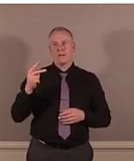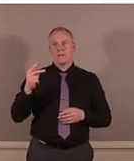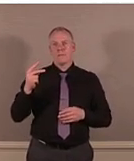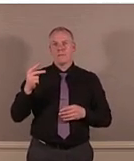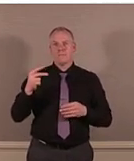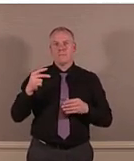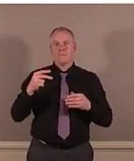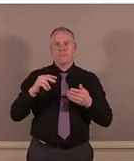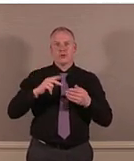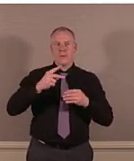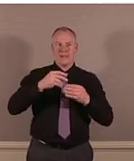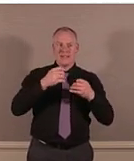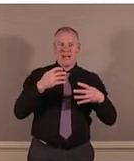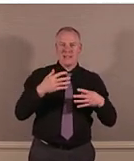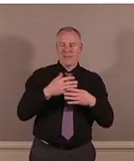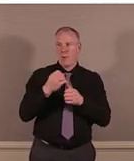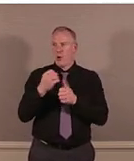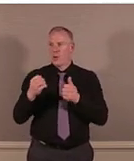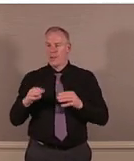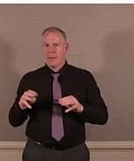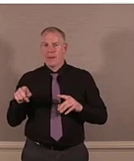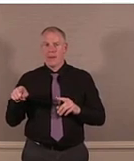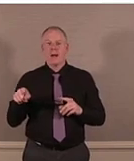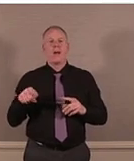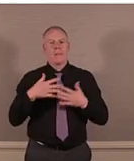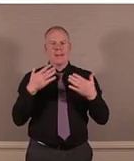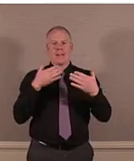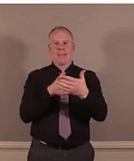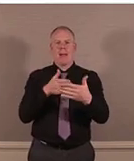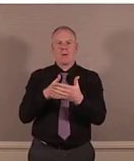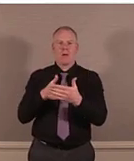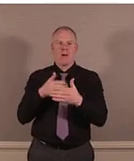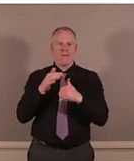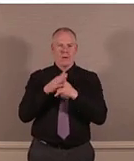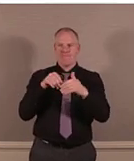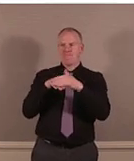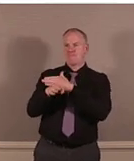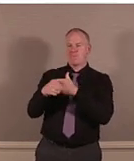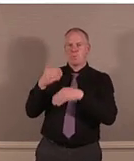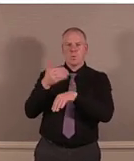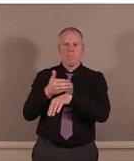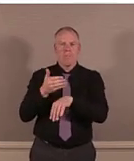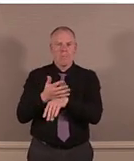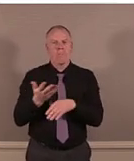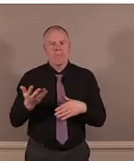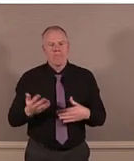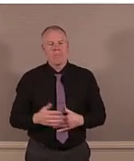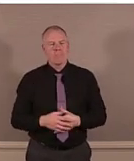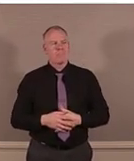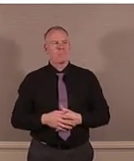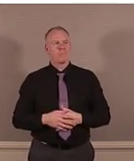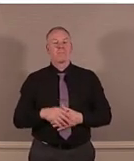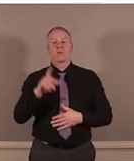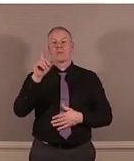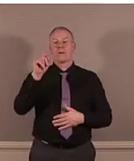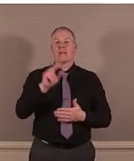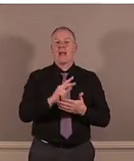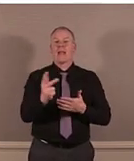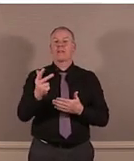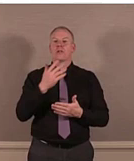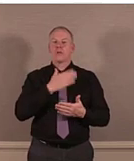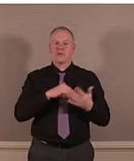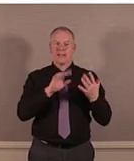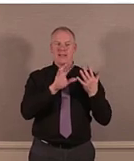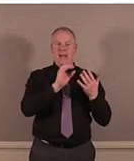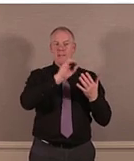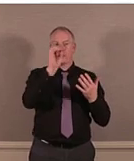population. And that this acts as a major barrier to labour force participation, and that in 2018 only 10% of